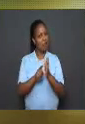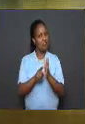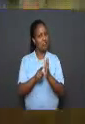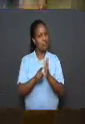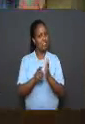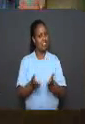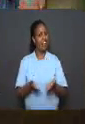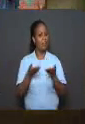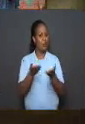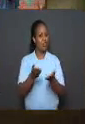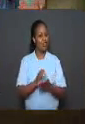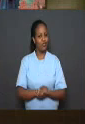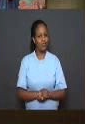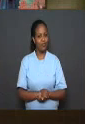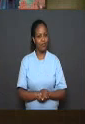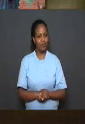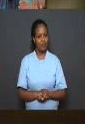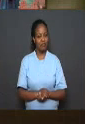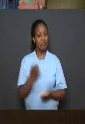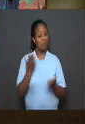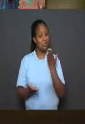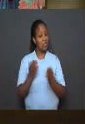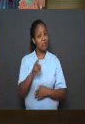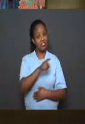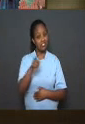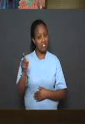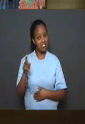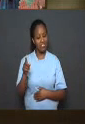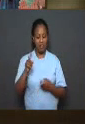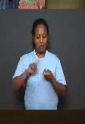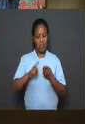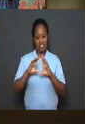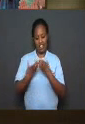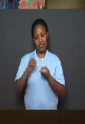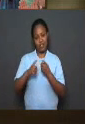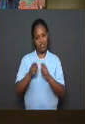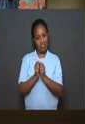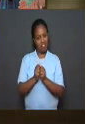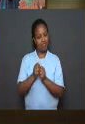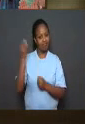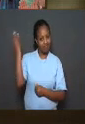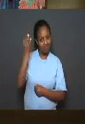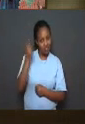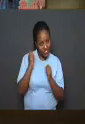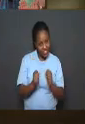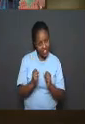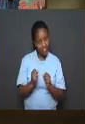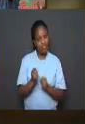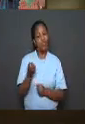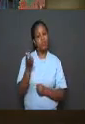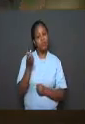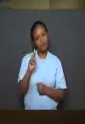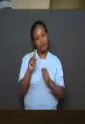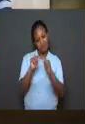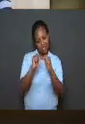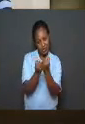of. Perhaps you have witnessed a classmate not being chosen to play on a team.